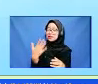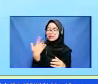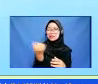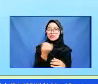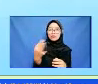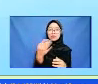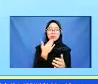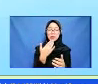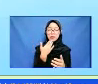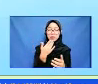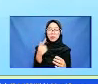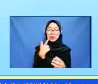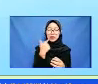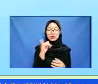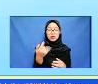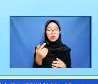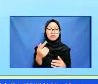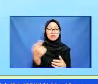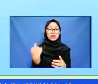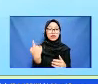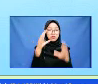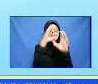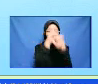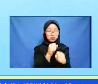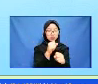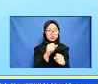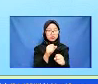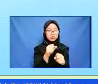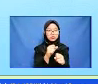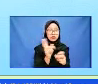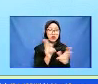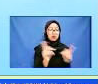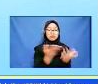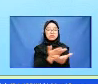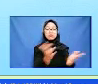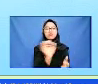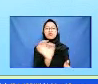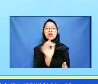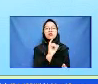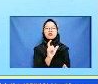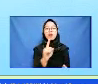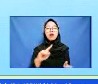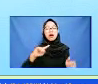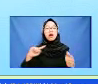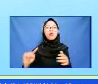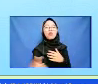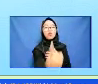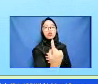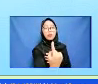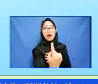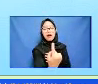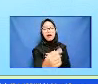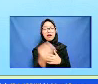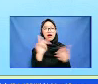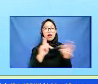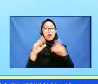at the front line when it comes to experience the effects of the climate change, but also that because of that, they have a lot